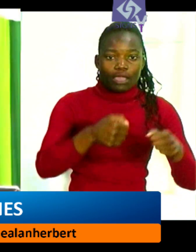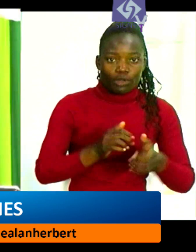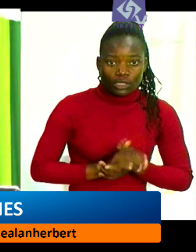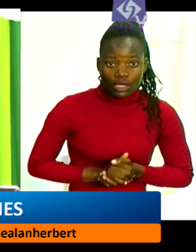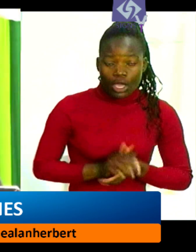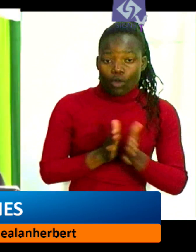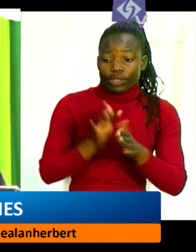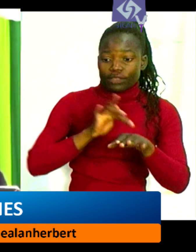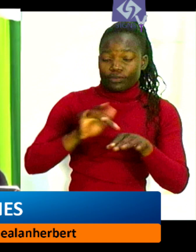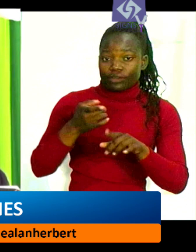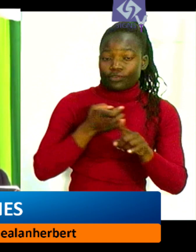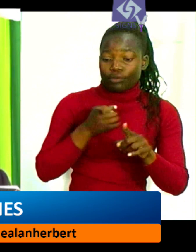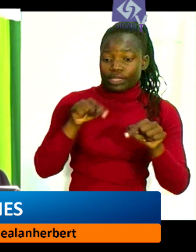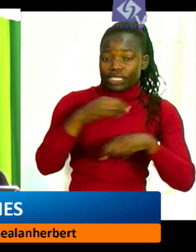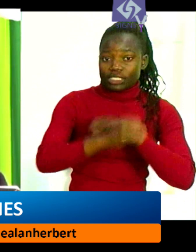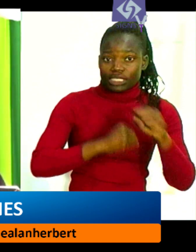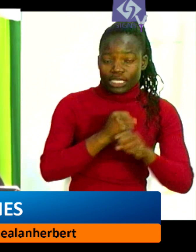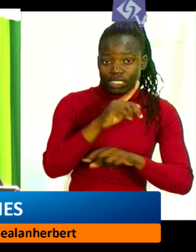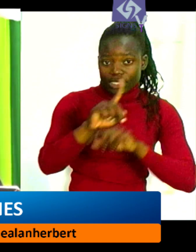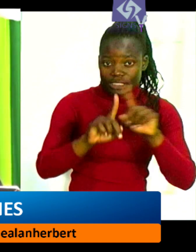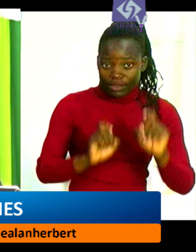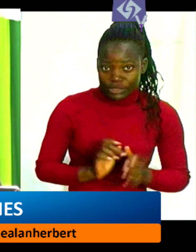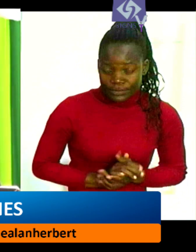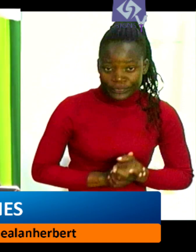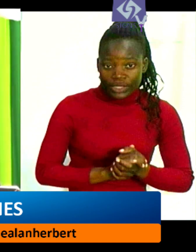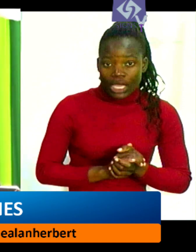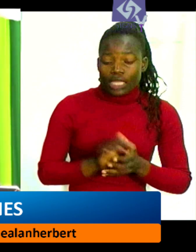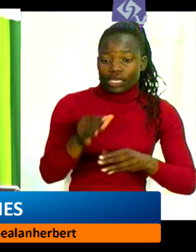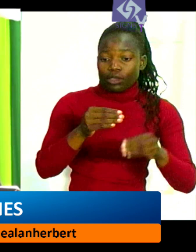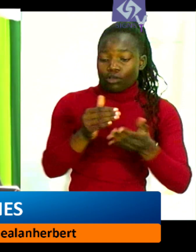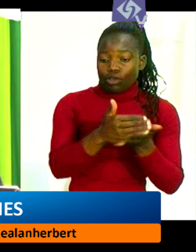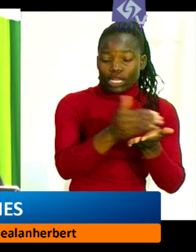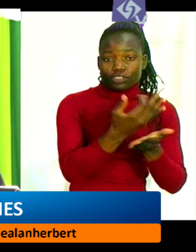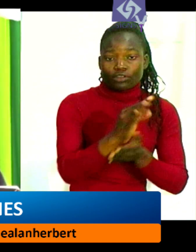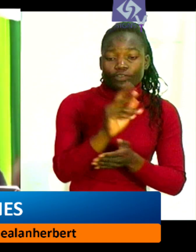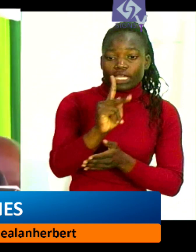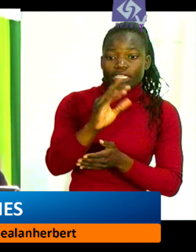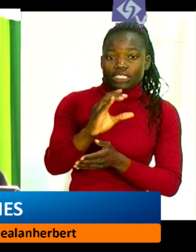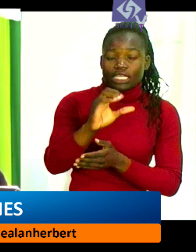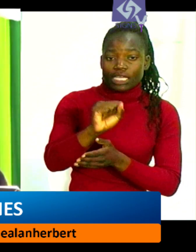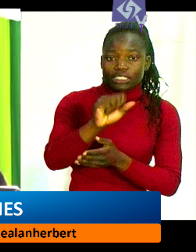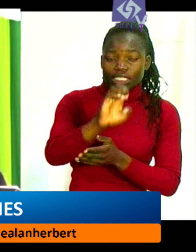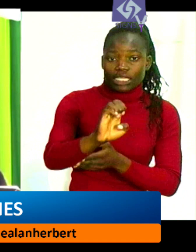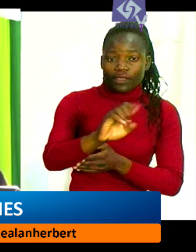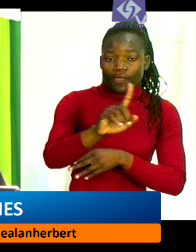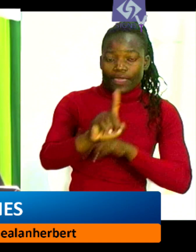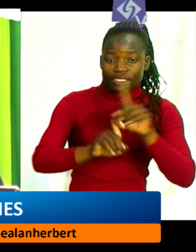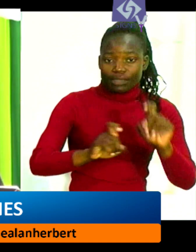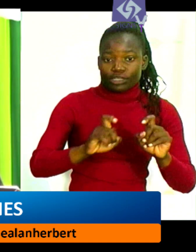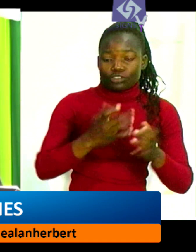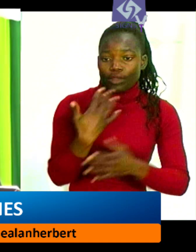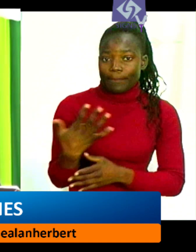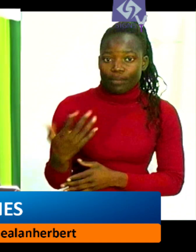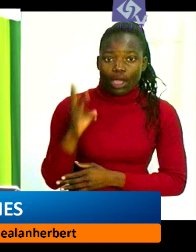what we will be able to take into account. With effect from this year's exams, the collection of the